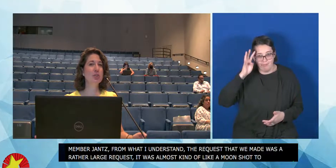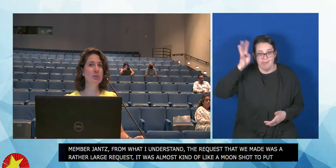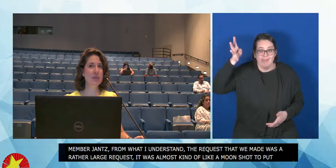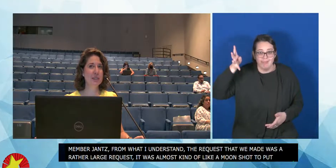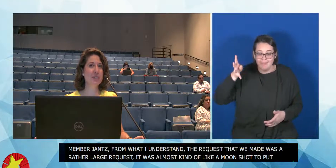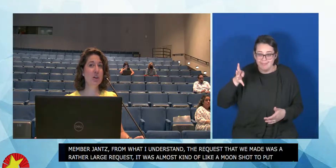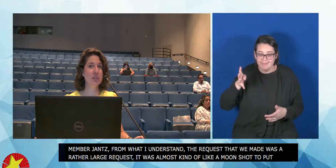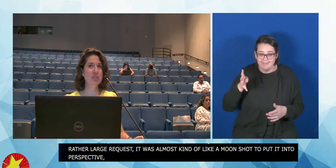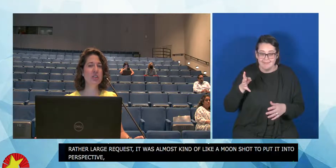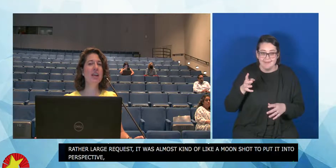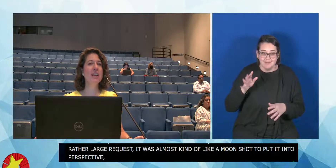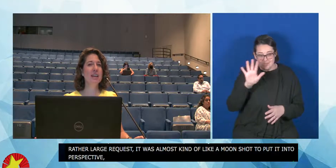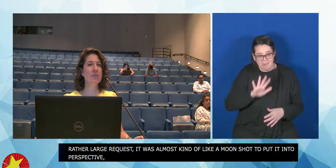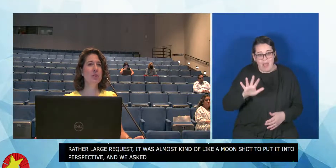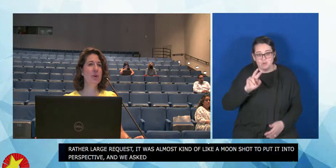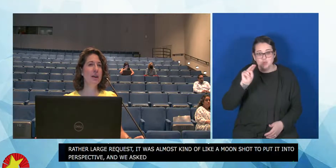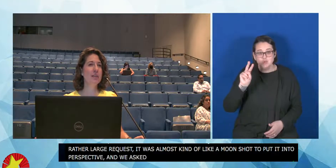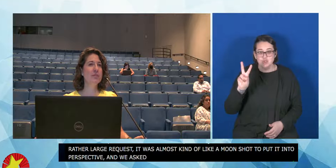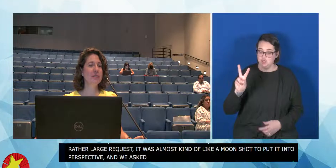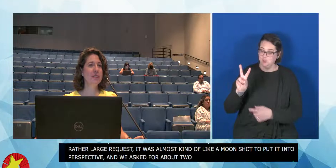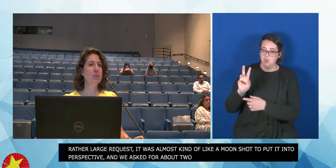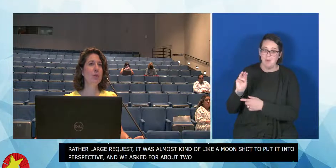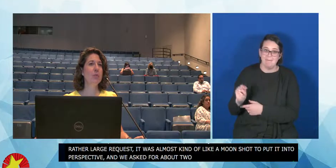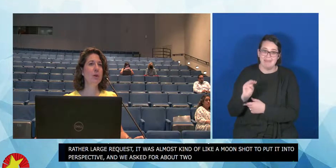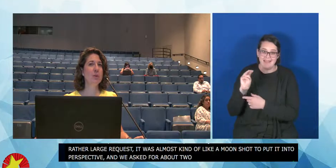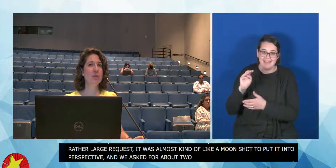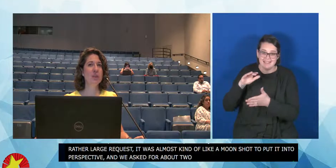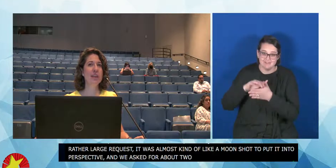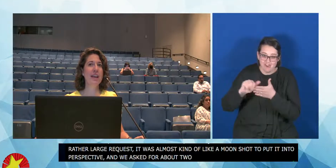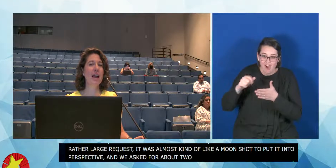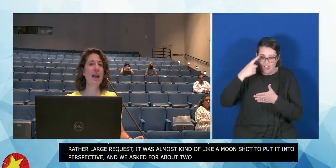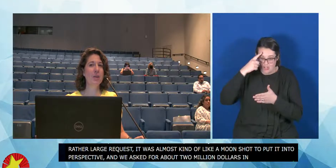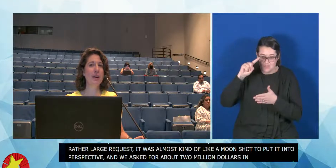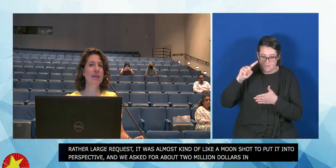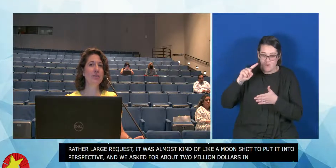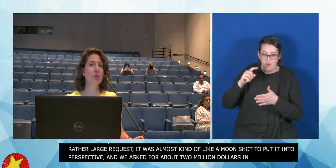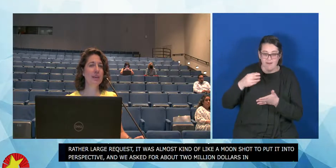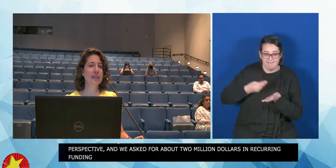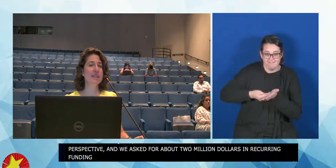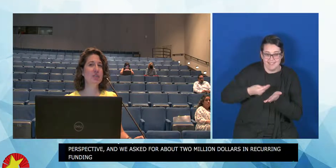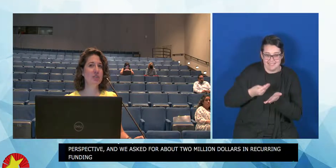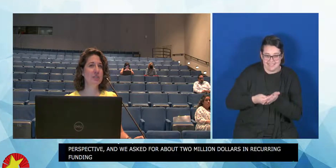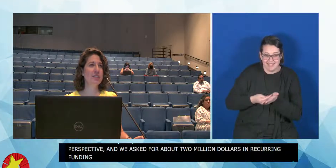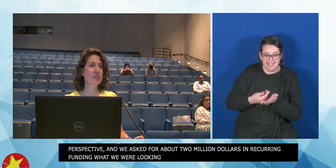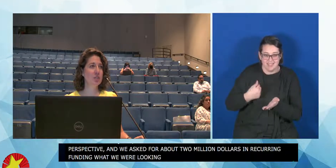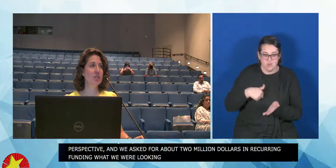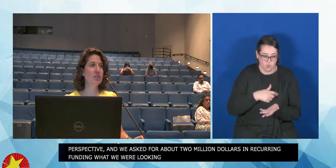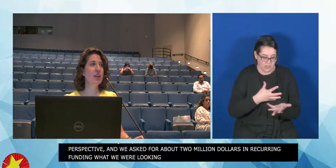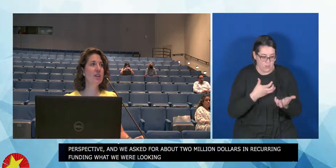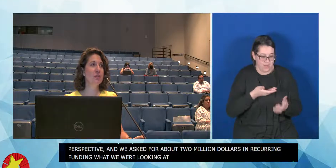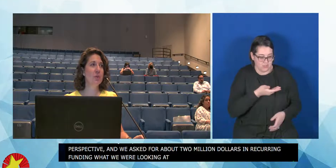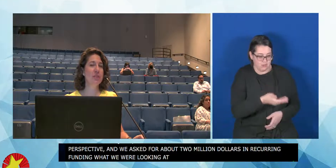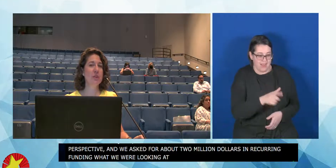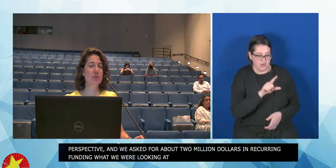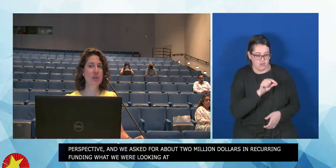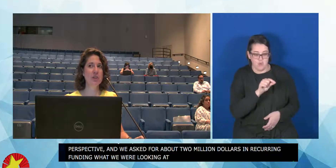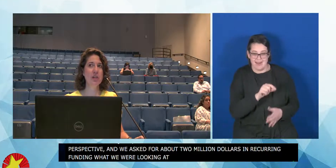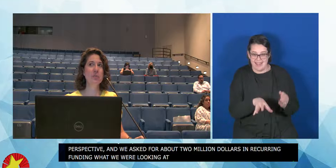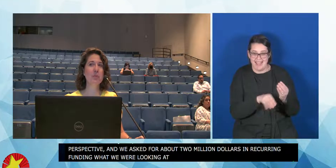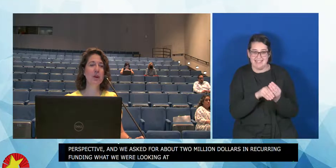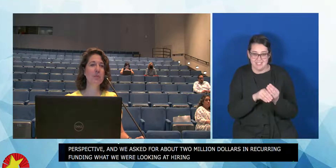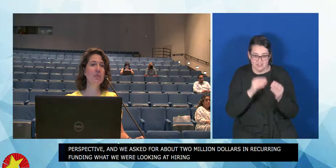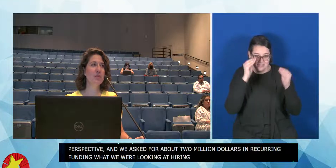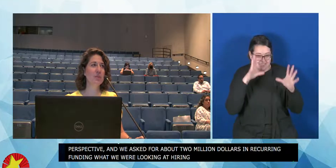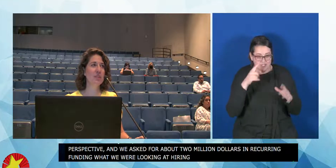around $2 million in recurring funding when we were looking at hiring 20 additional teachers for the early